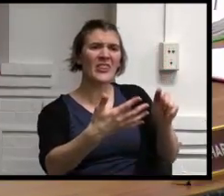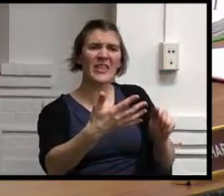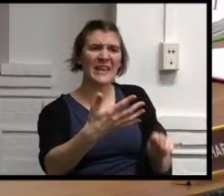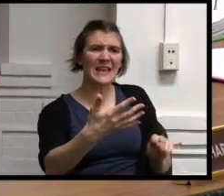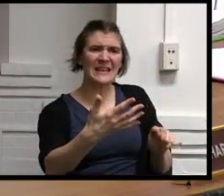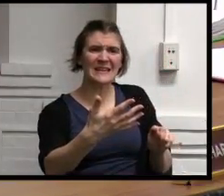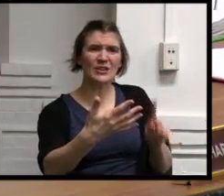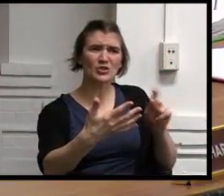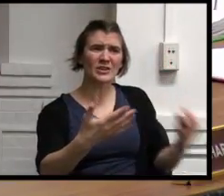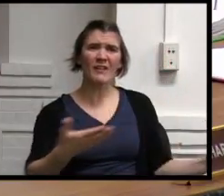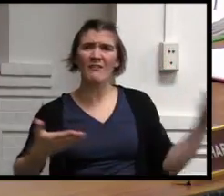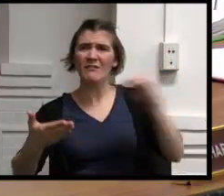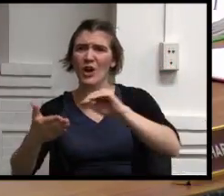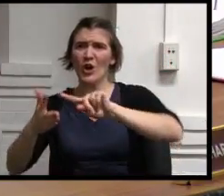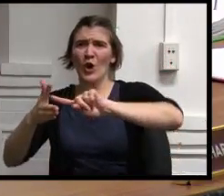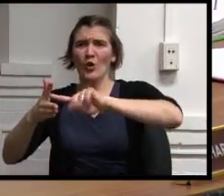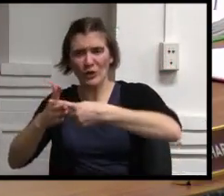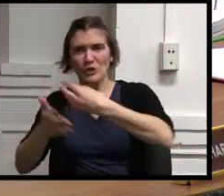They should have been in the original